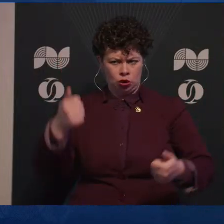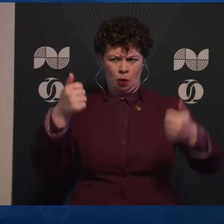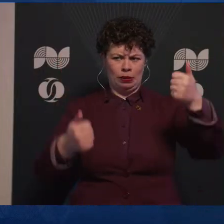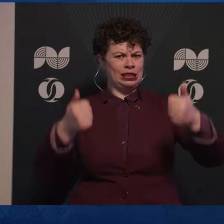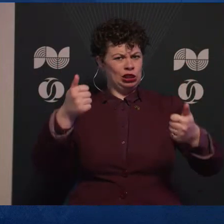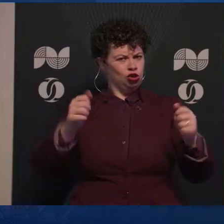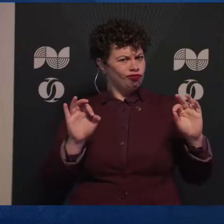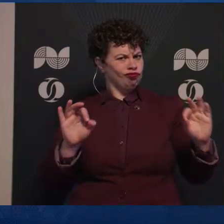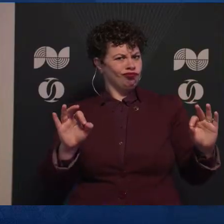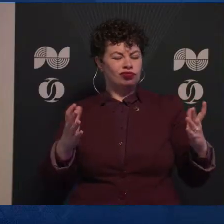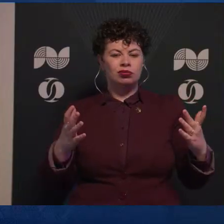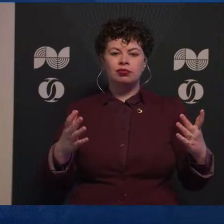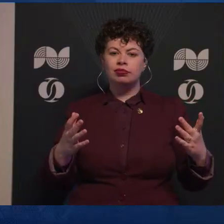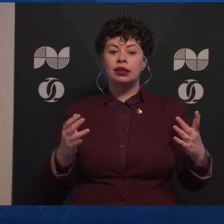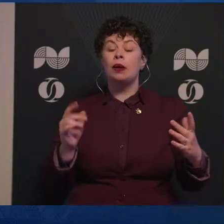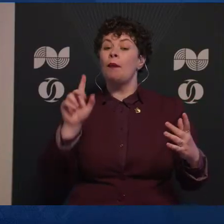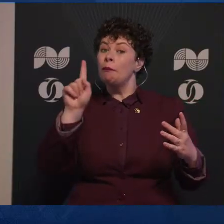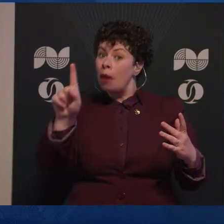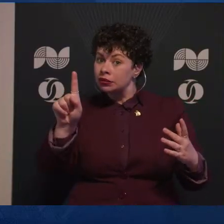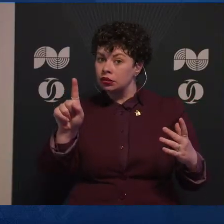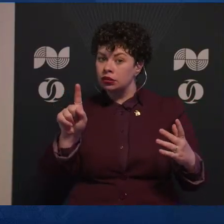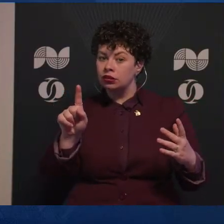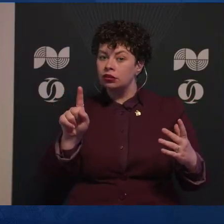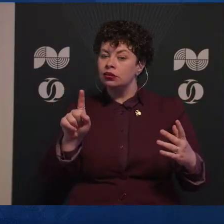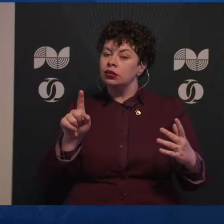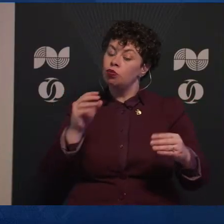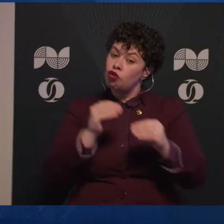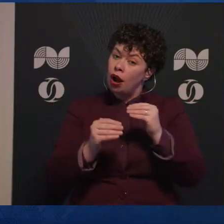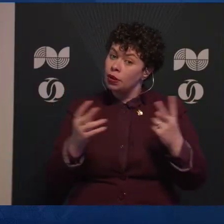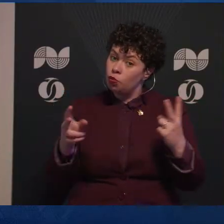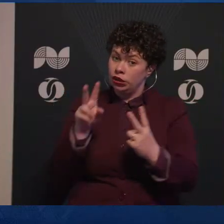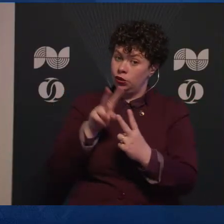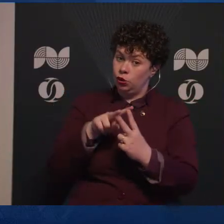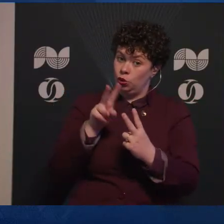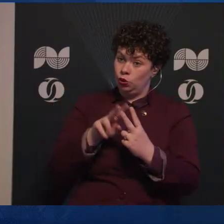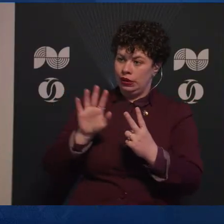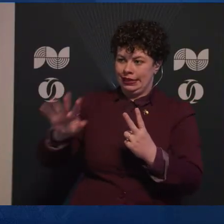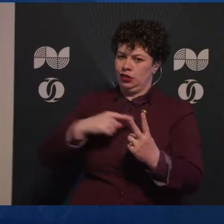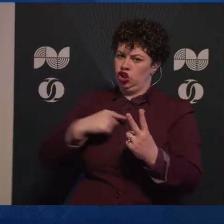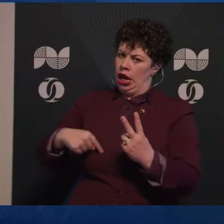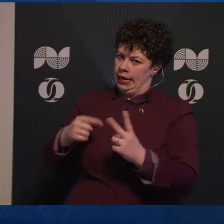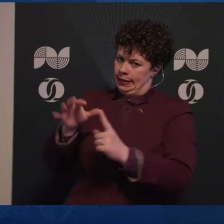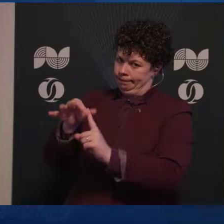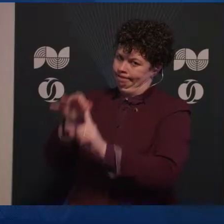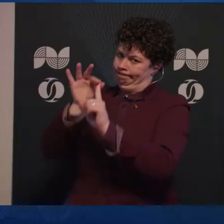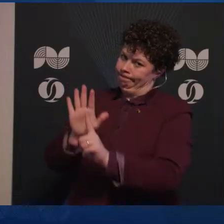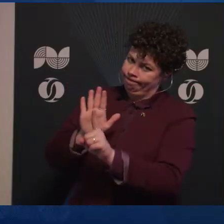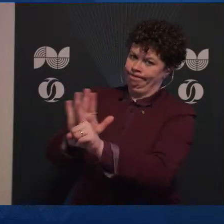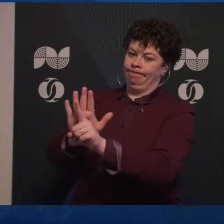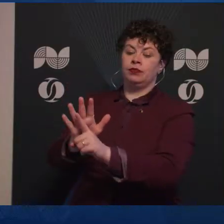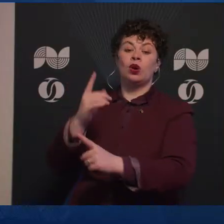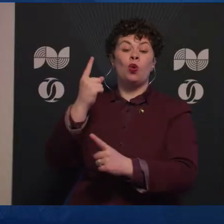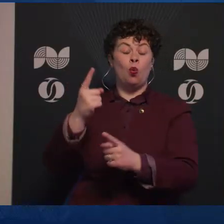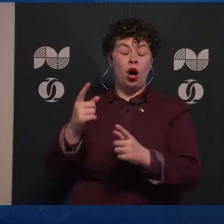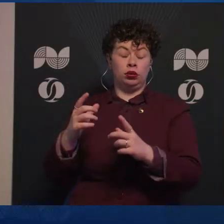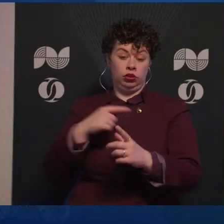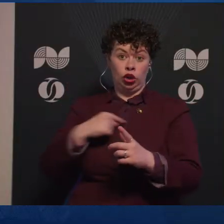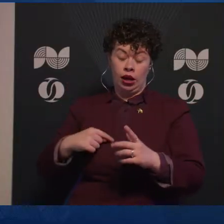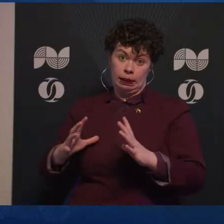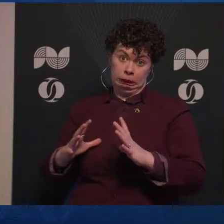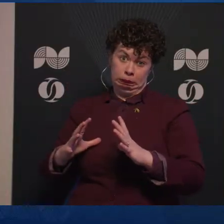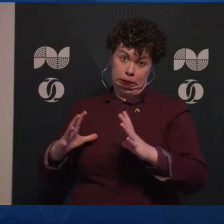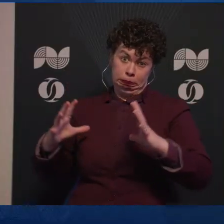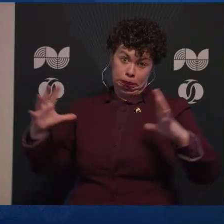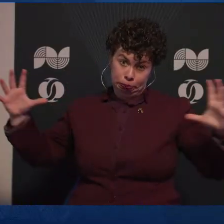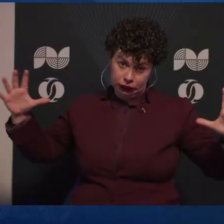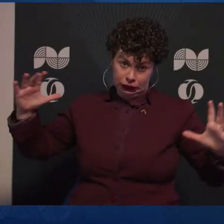countries, were it not for 2 additional facts that are completely China-specific. One is sheer size. It's